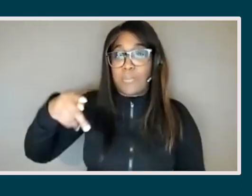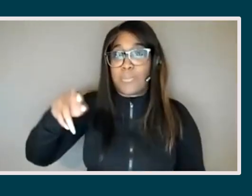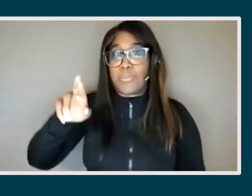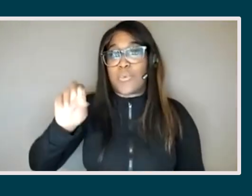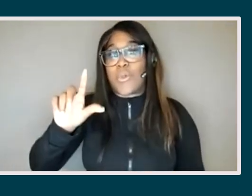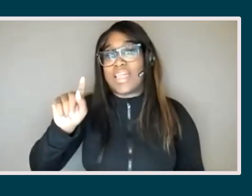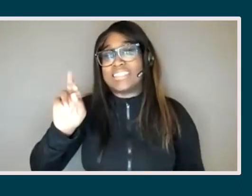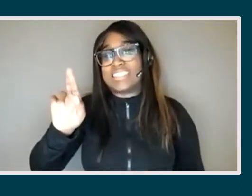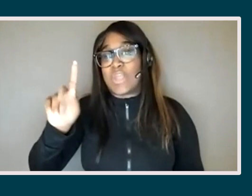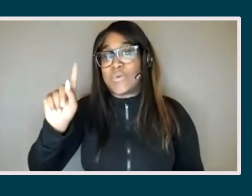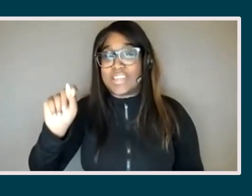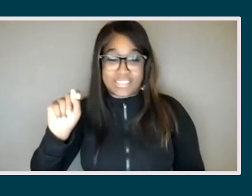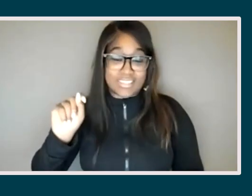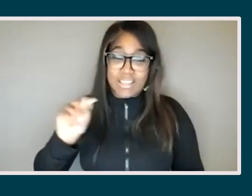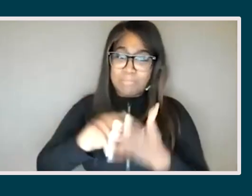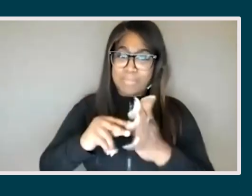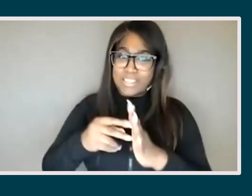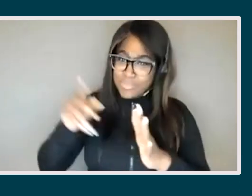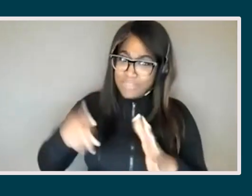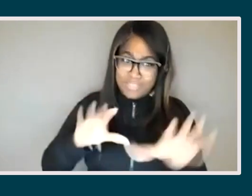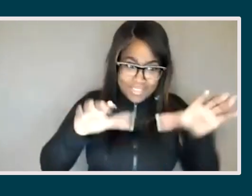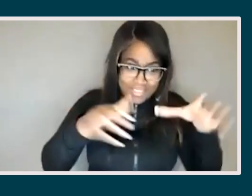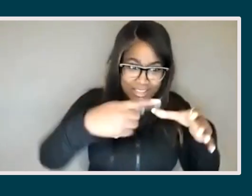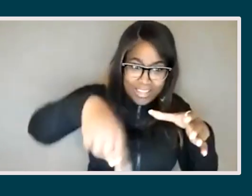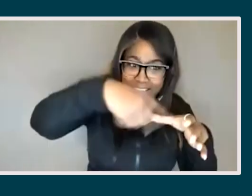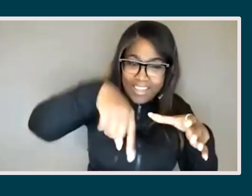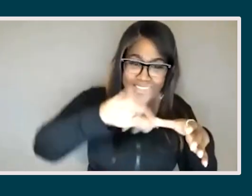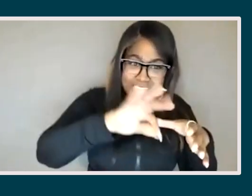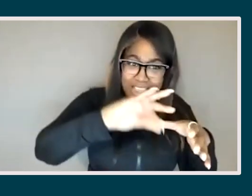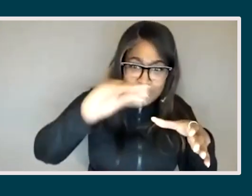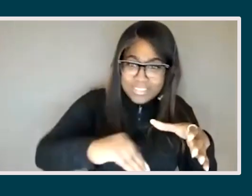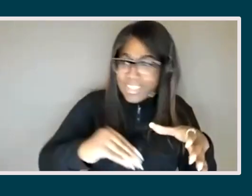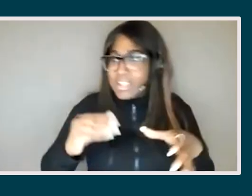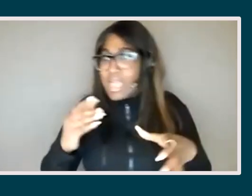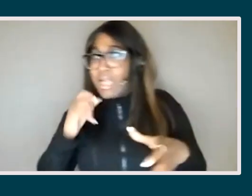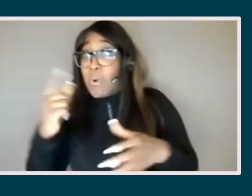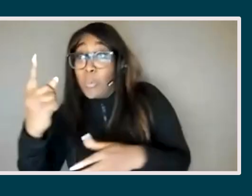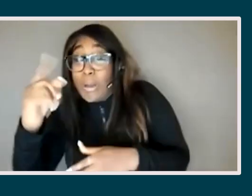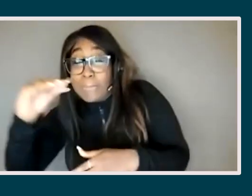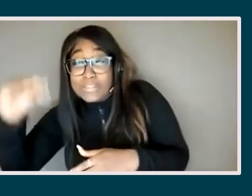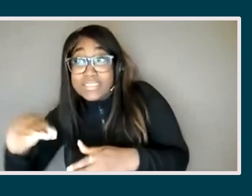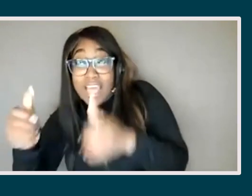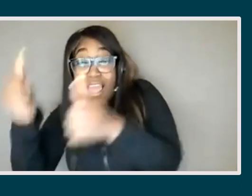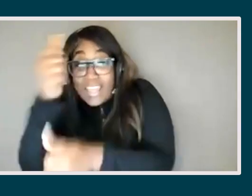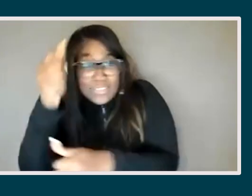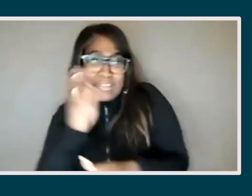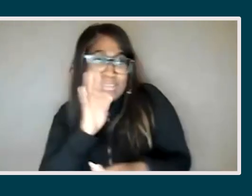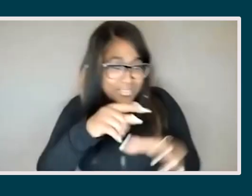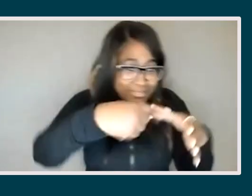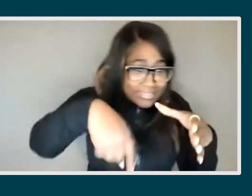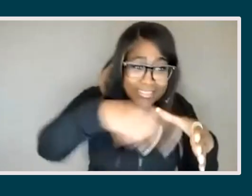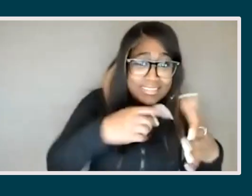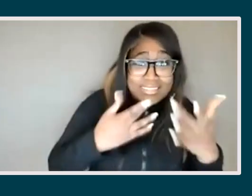together. Don't tell yourself, oh, I'm going to be one of these rich people, so I want to maintain richness. No, you're probably going to stay one of the proletariat.